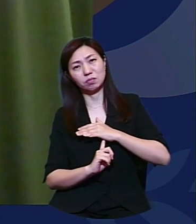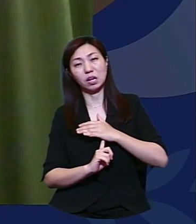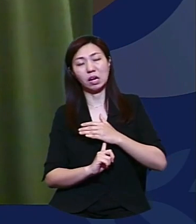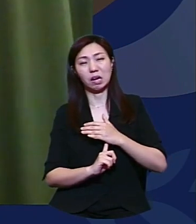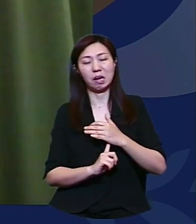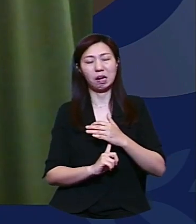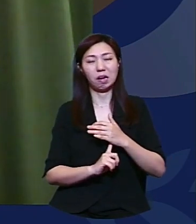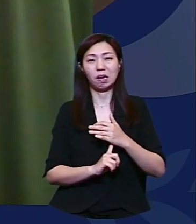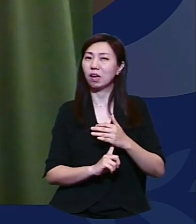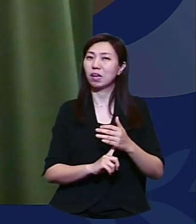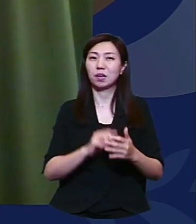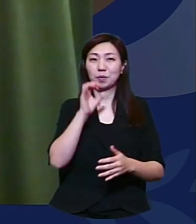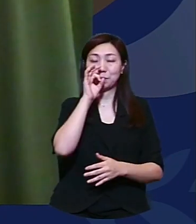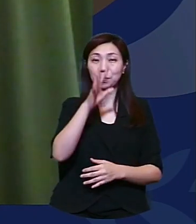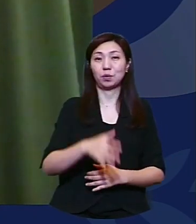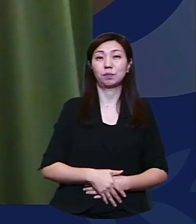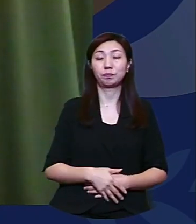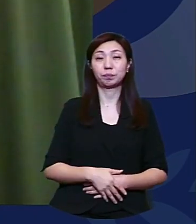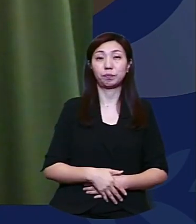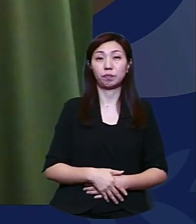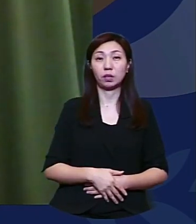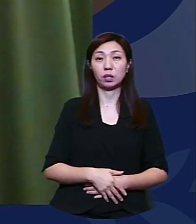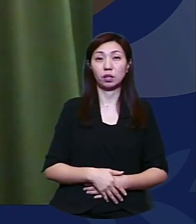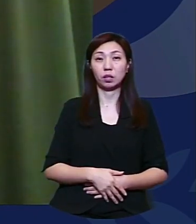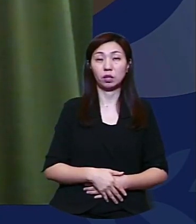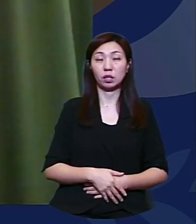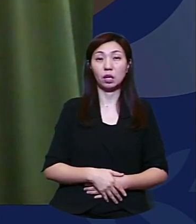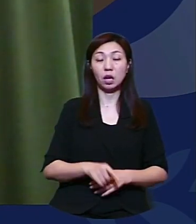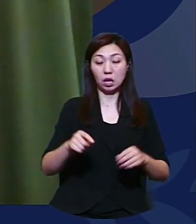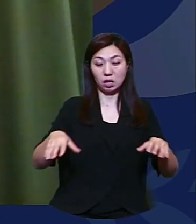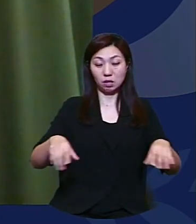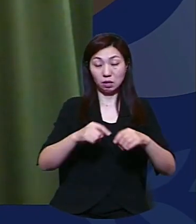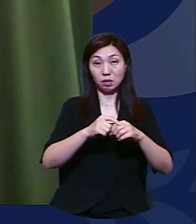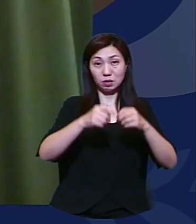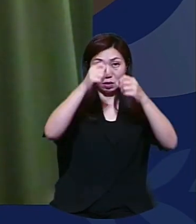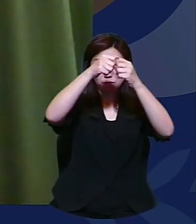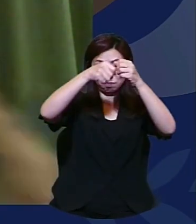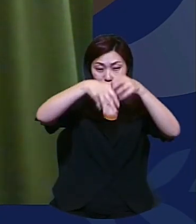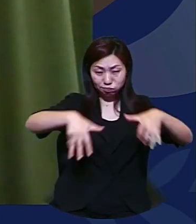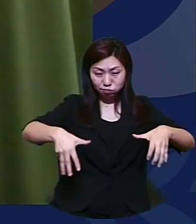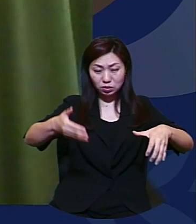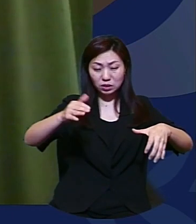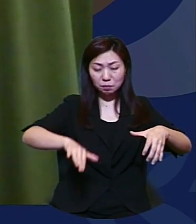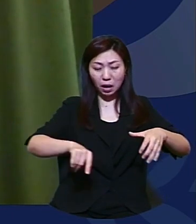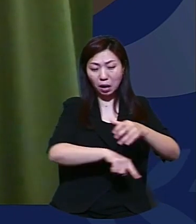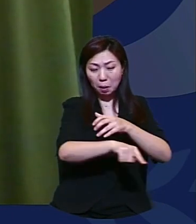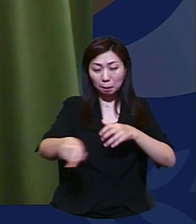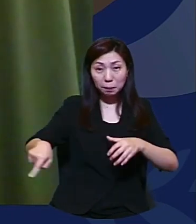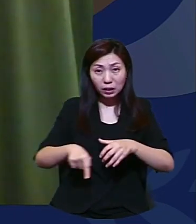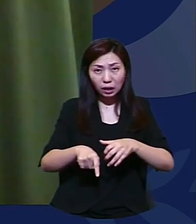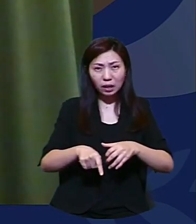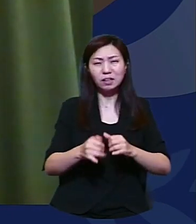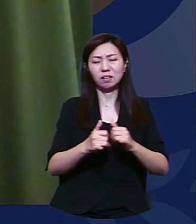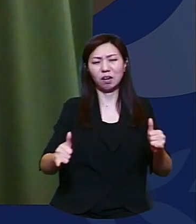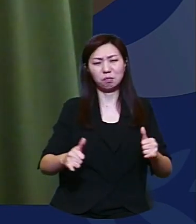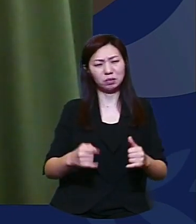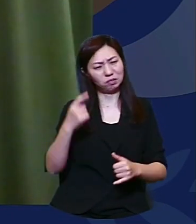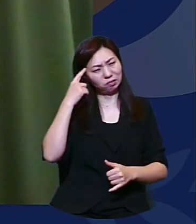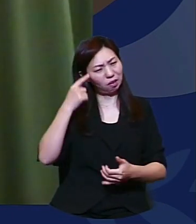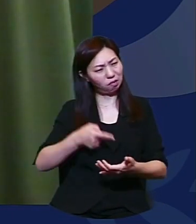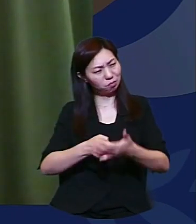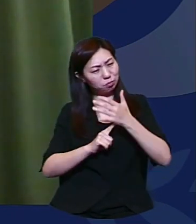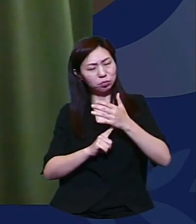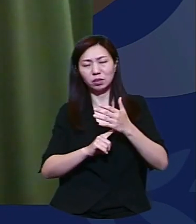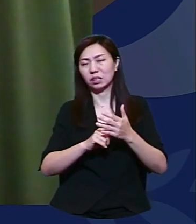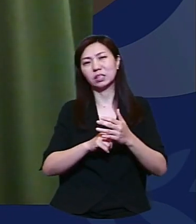as well. And if I may, I'd like to augment a point that Doreen made in her previous answer of making sure that we don't leave women behind. Doreen,